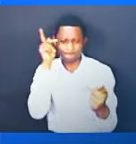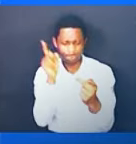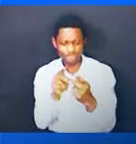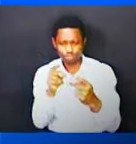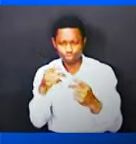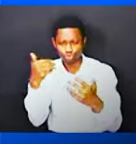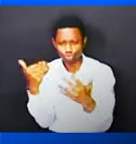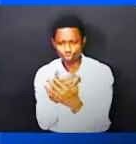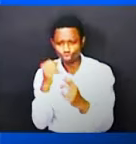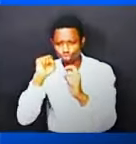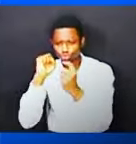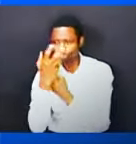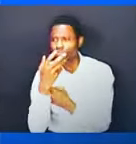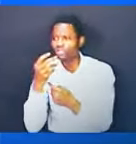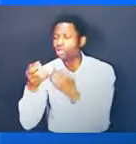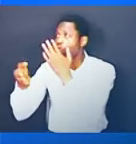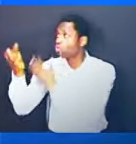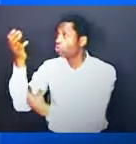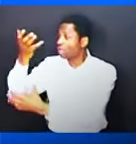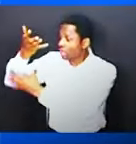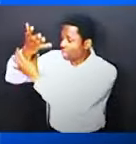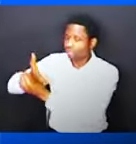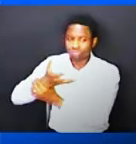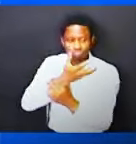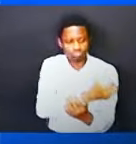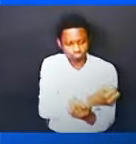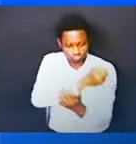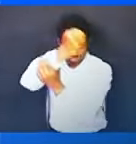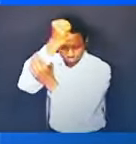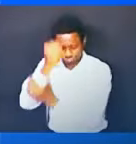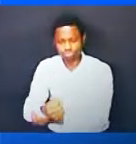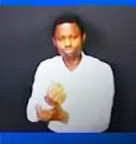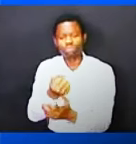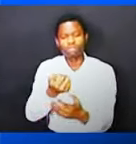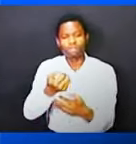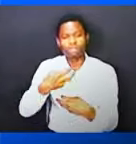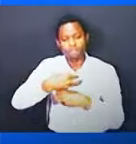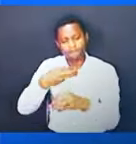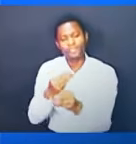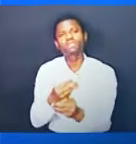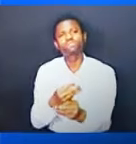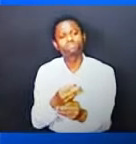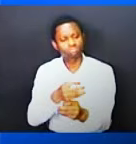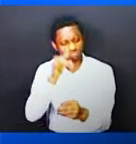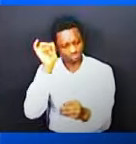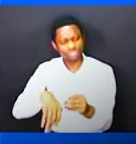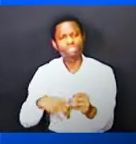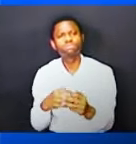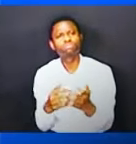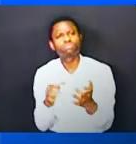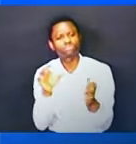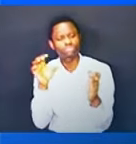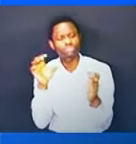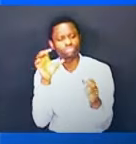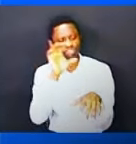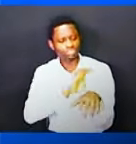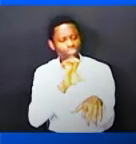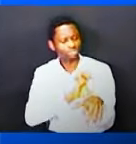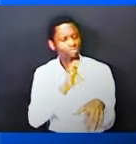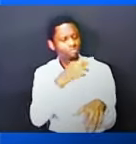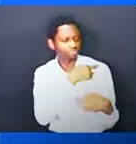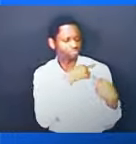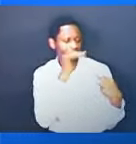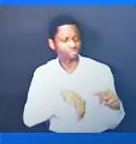into existence by God Himself. And he said, "Obey any pekos from kuwa wangu afe kama kama onyami ankasa atete